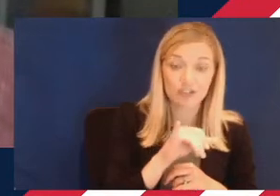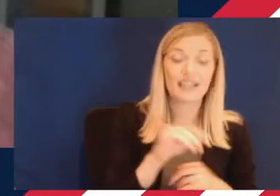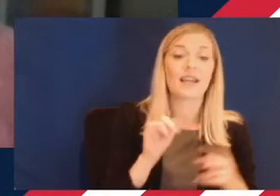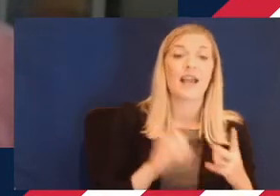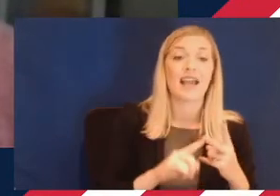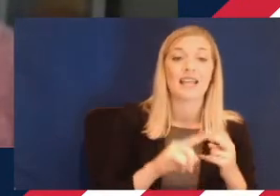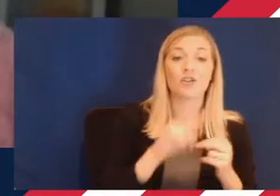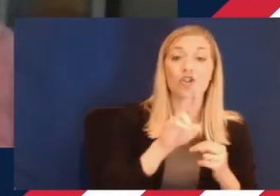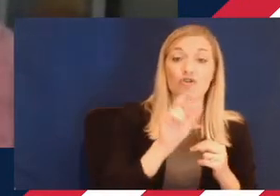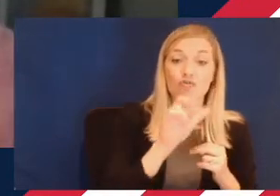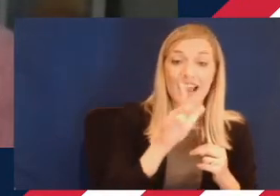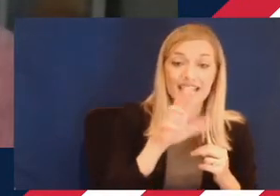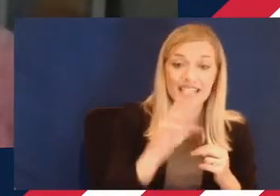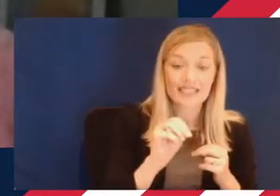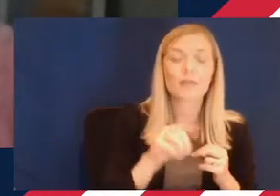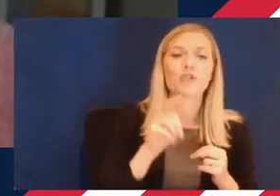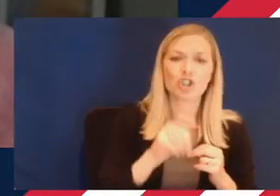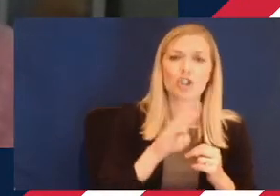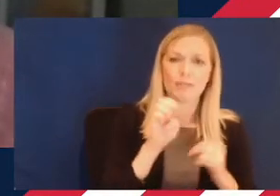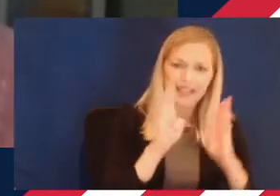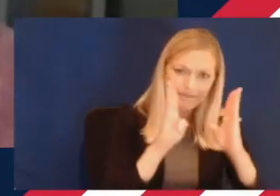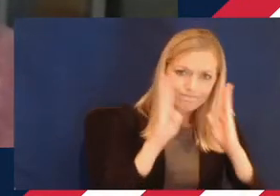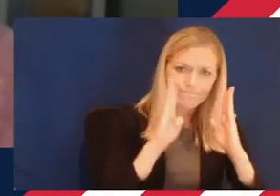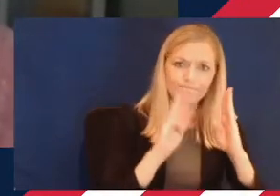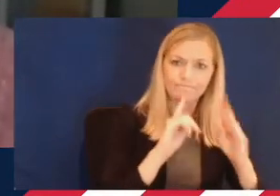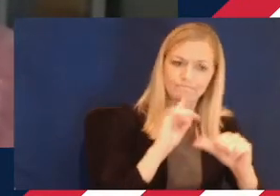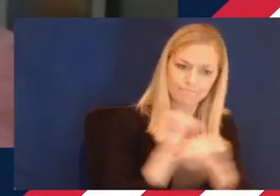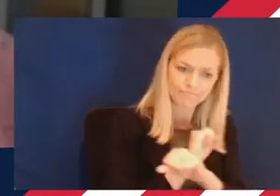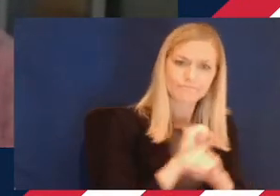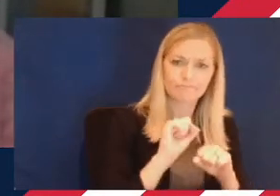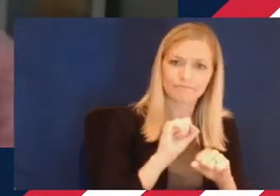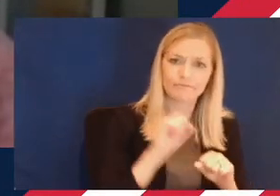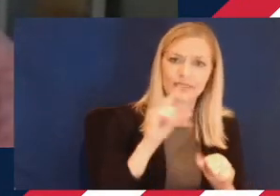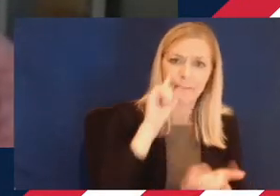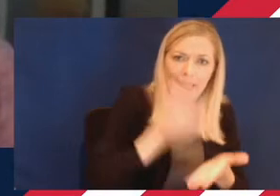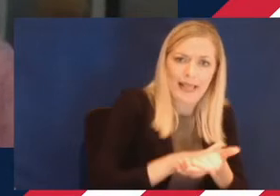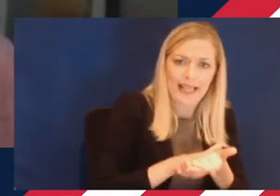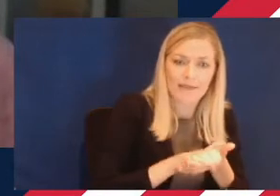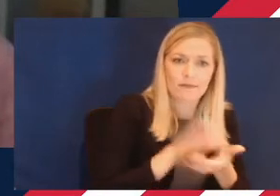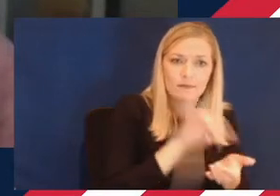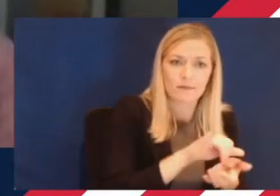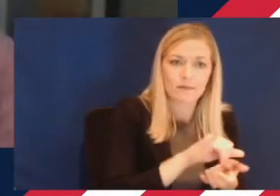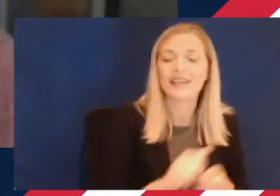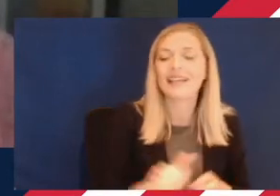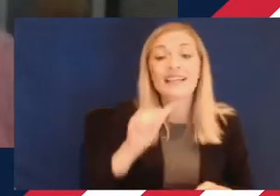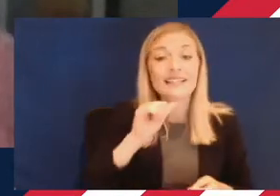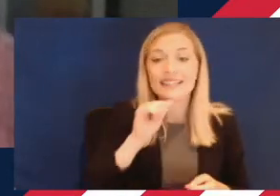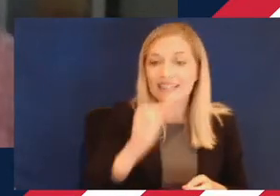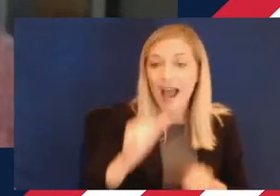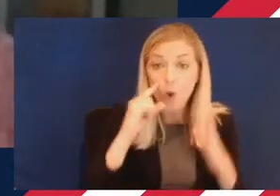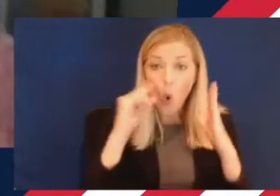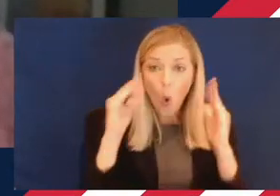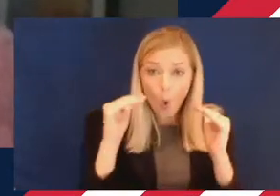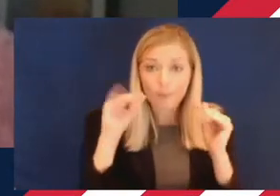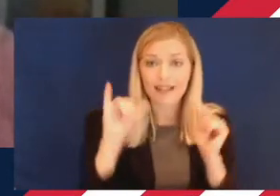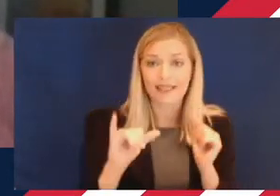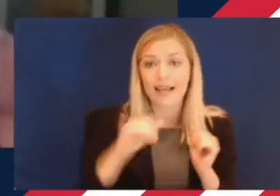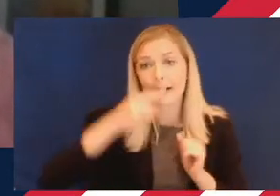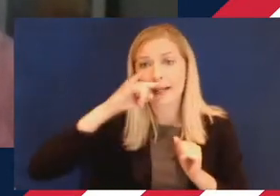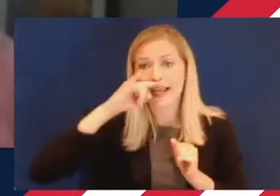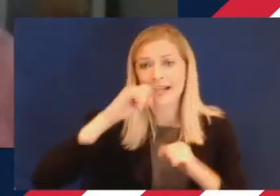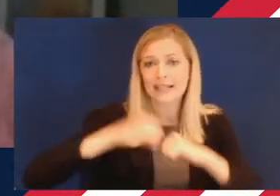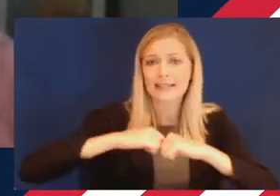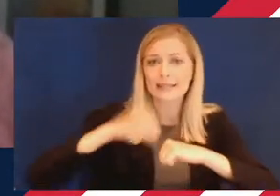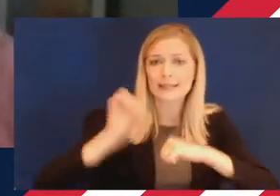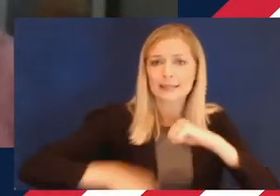are. Rather than hoping that a child is tough enough to endure the insurmountable, as we often do in pediatrics, we must